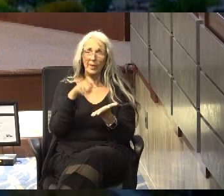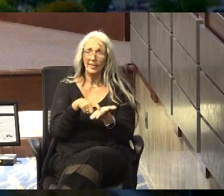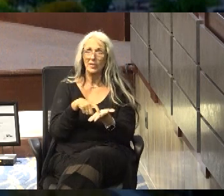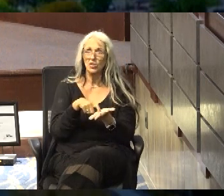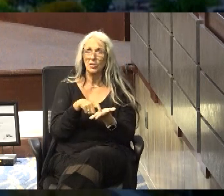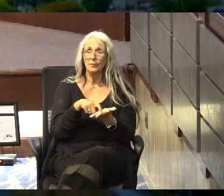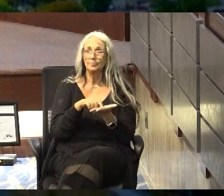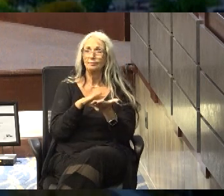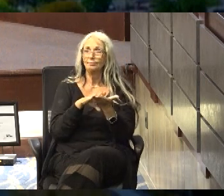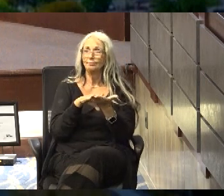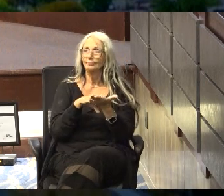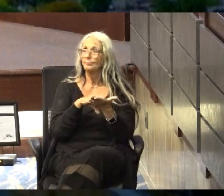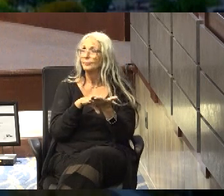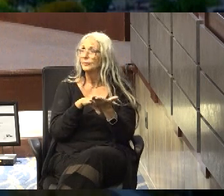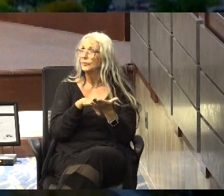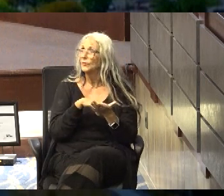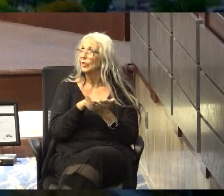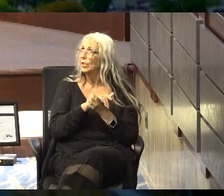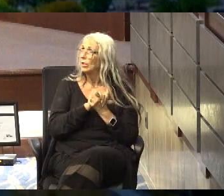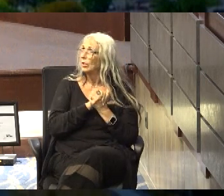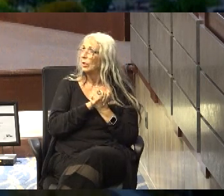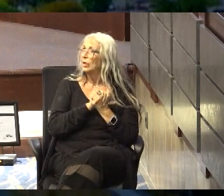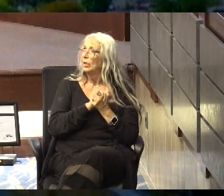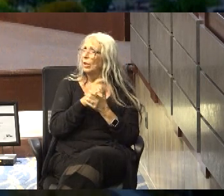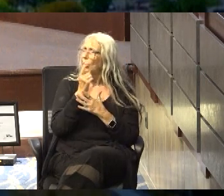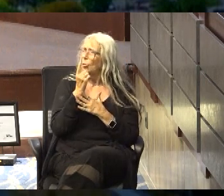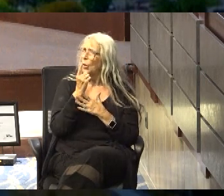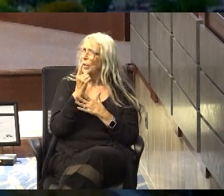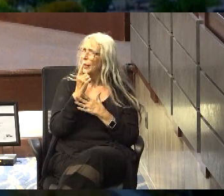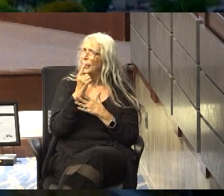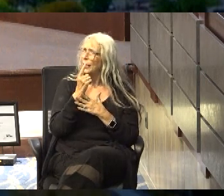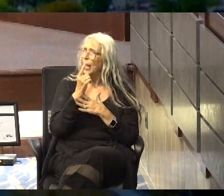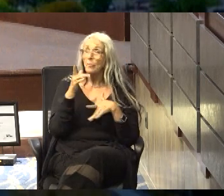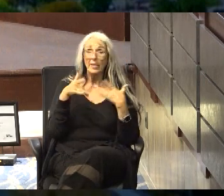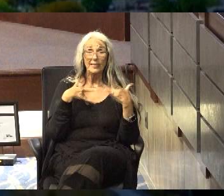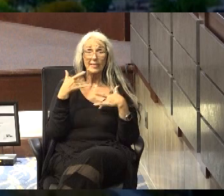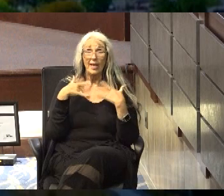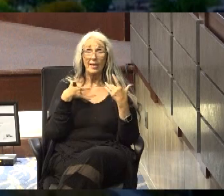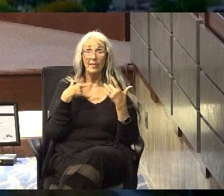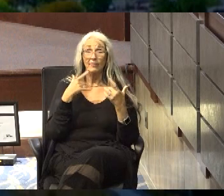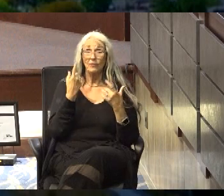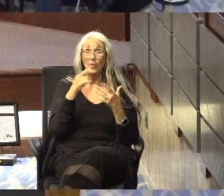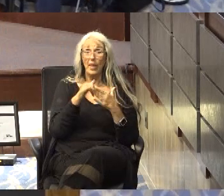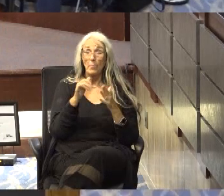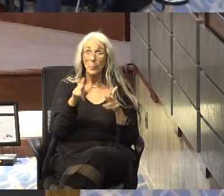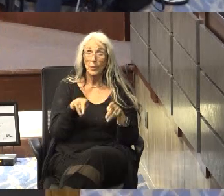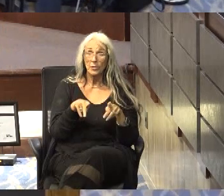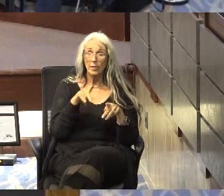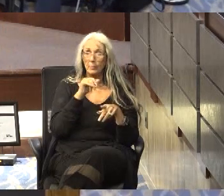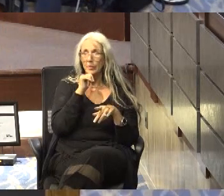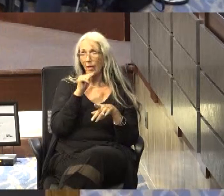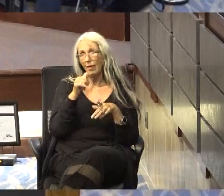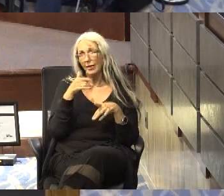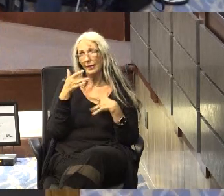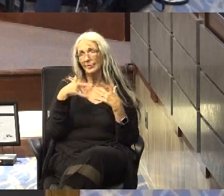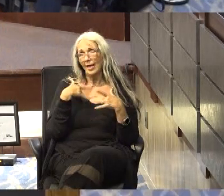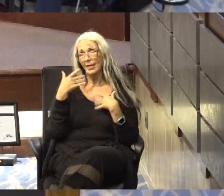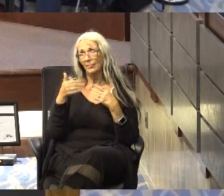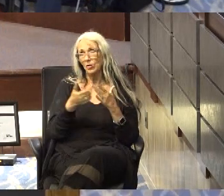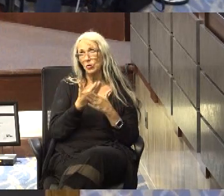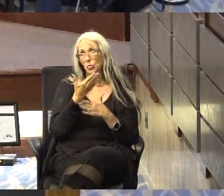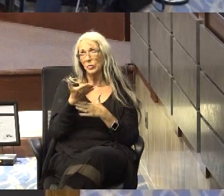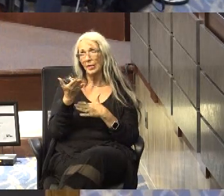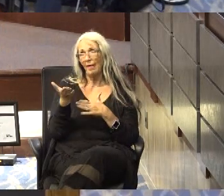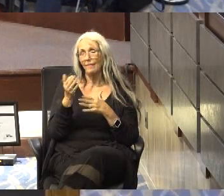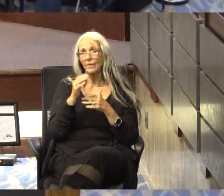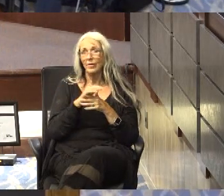and it's one that I'm excited for the person. I'm not real excited to bring you the news, though. And